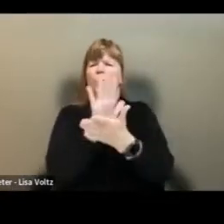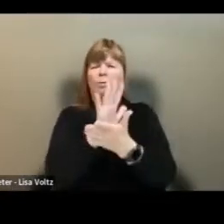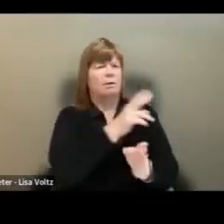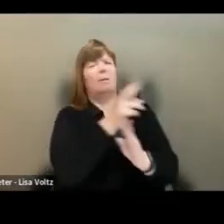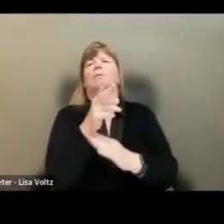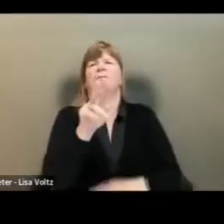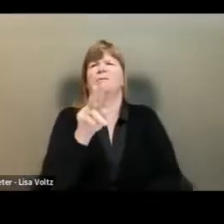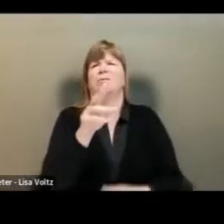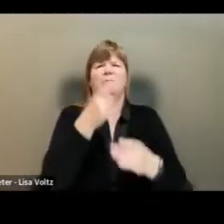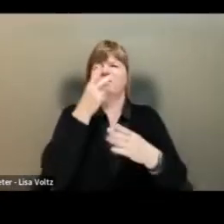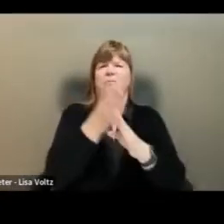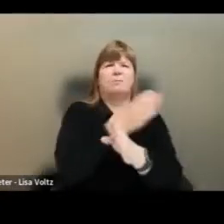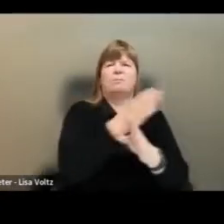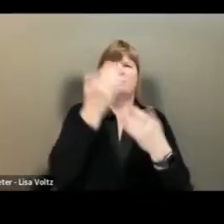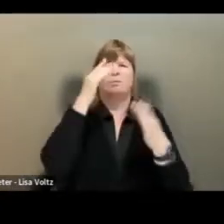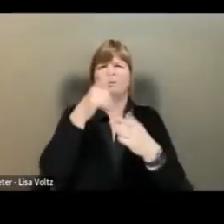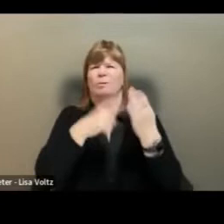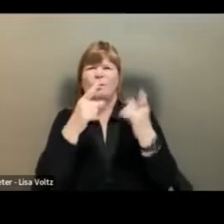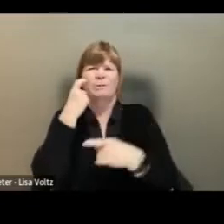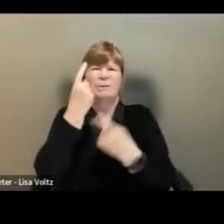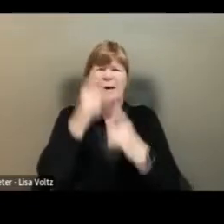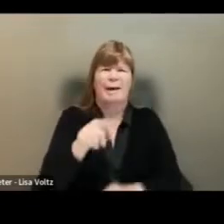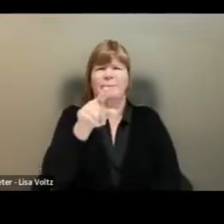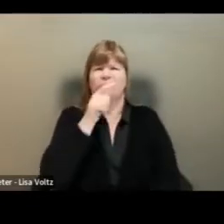and something just happened and you don't really understand, you